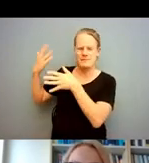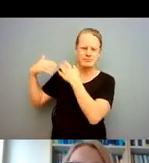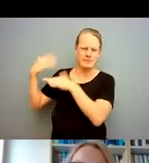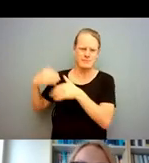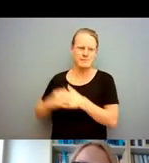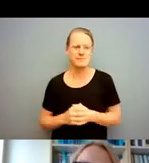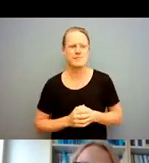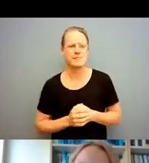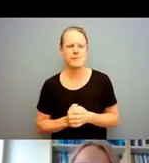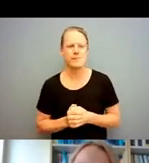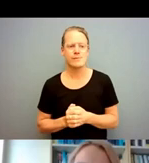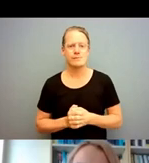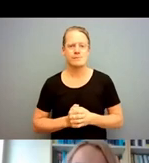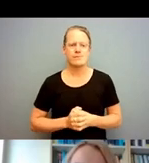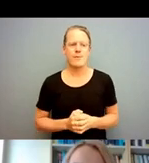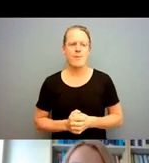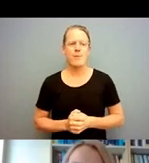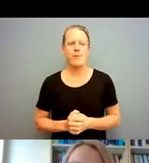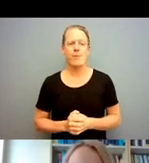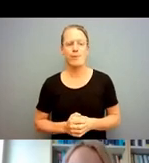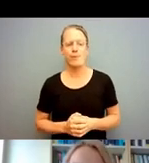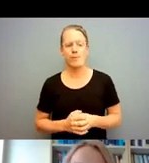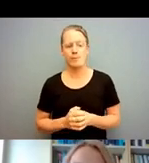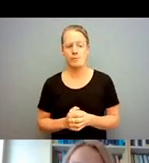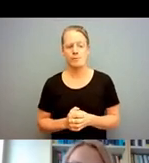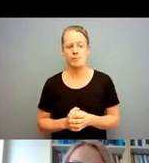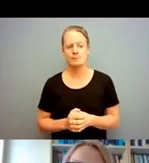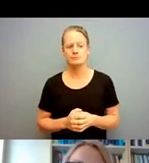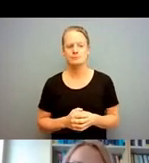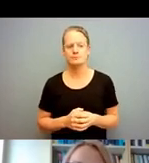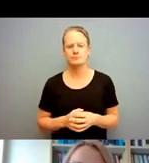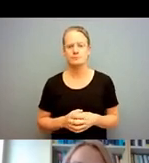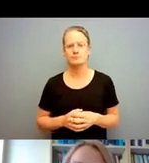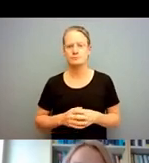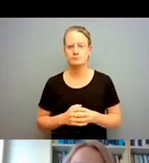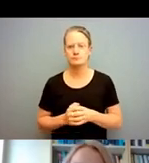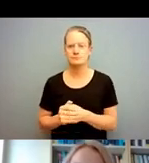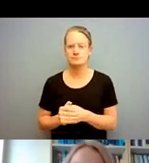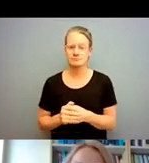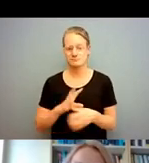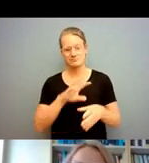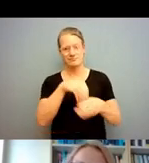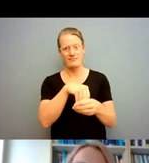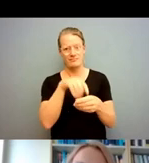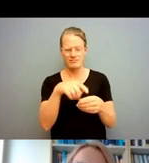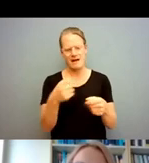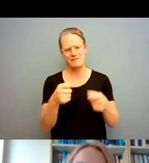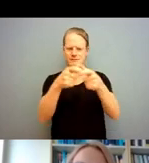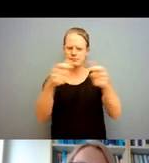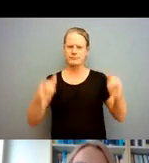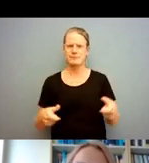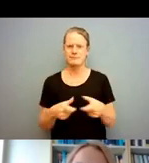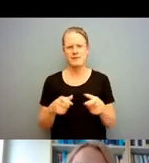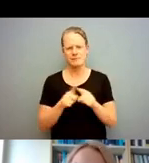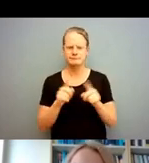it represents a universal framework of minimum standards for the survival, dignity, and well-being of the Indigenous peoples